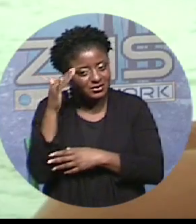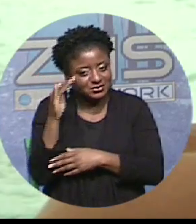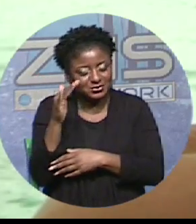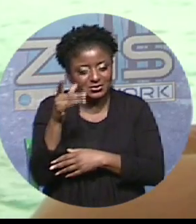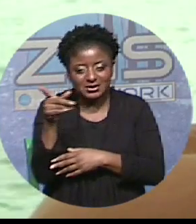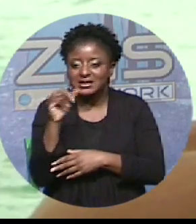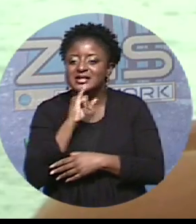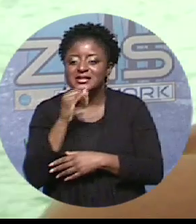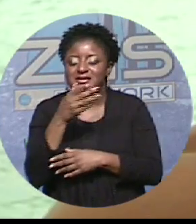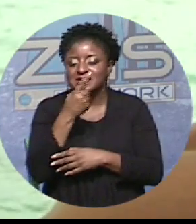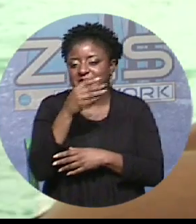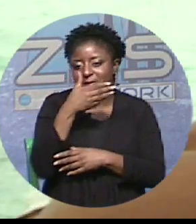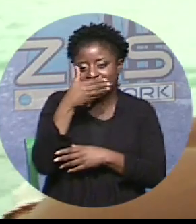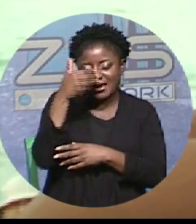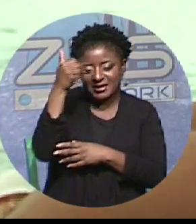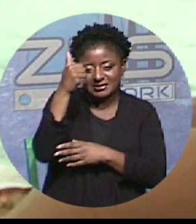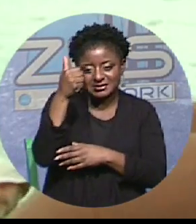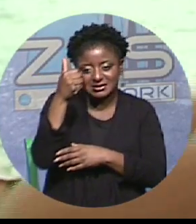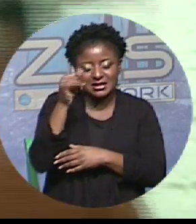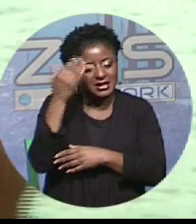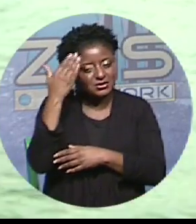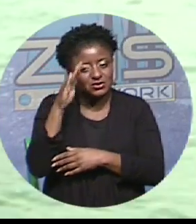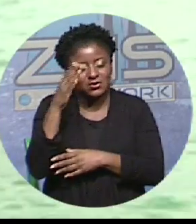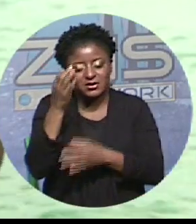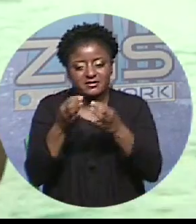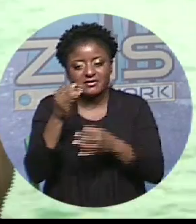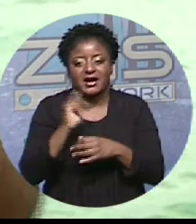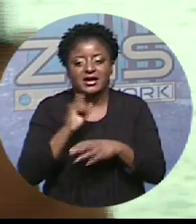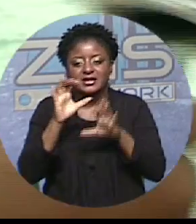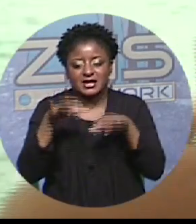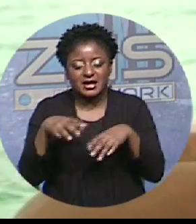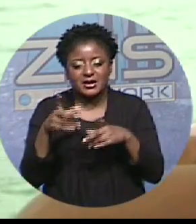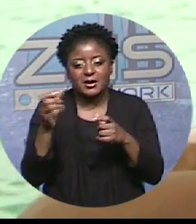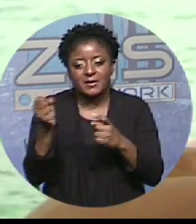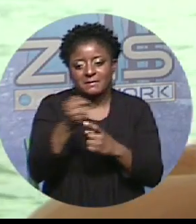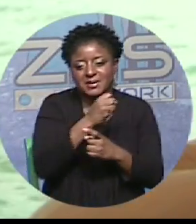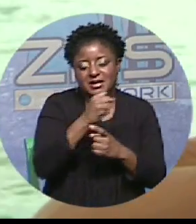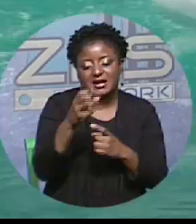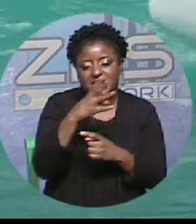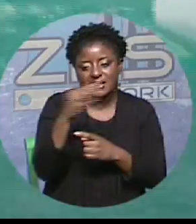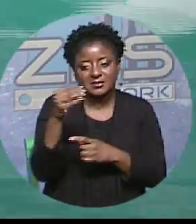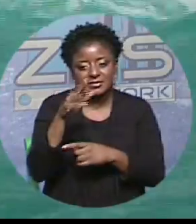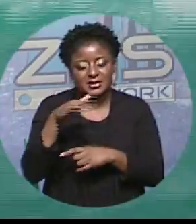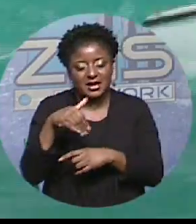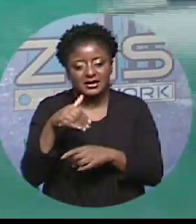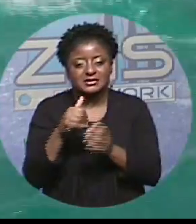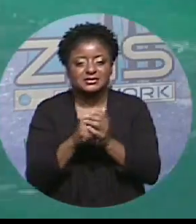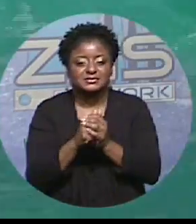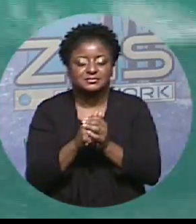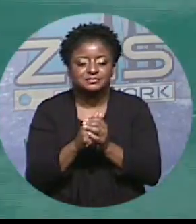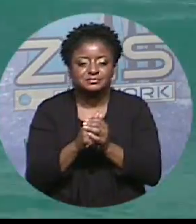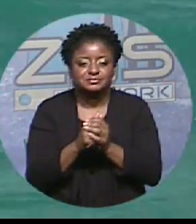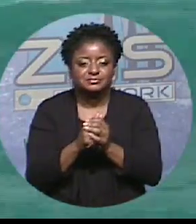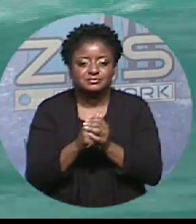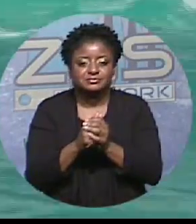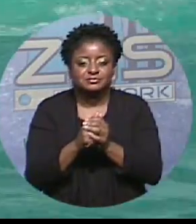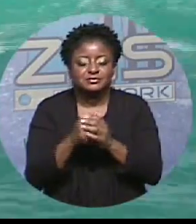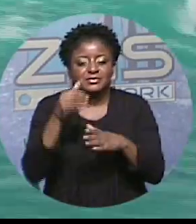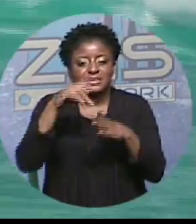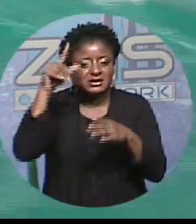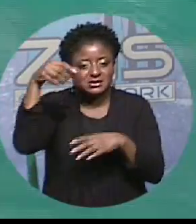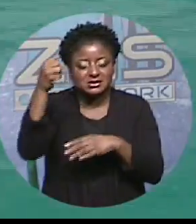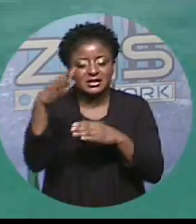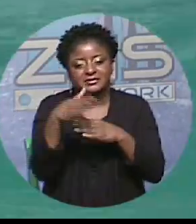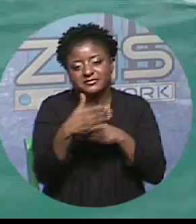the best sailor. I know if I could beat him yet. Would you give him a good run for his money, though? So. Now in the Sunfish division, that